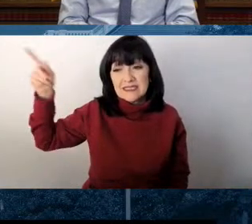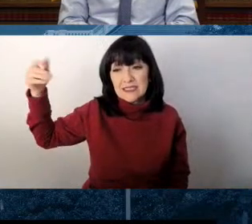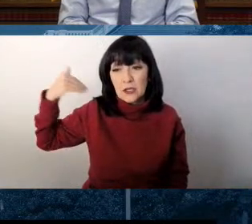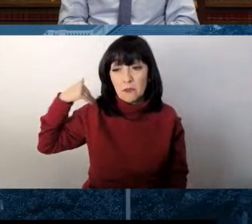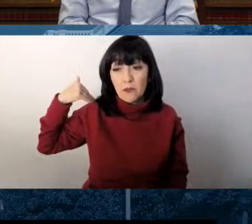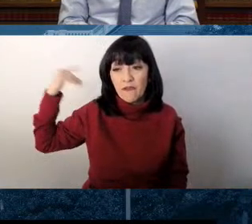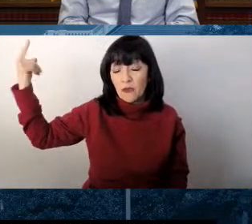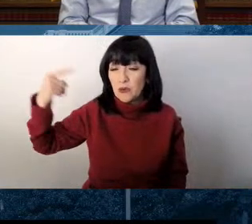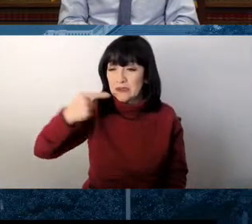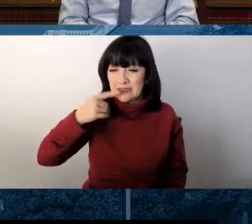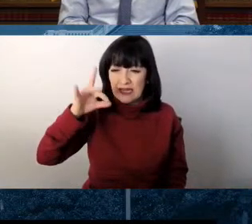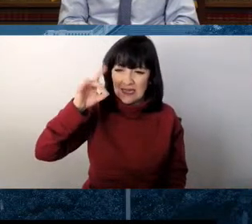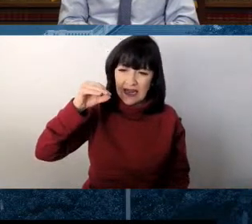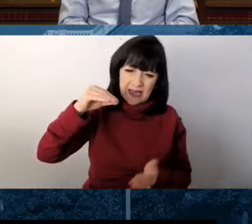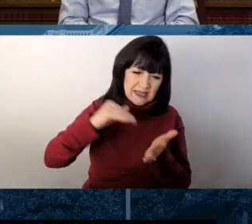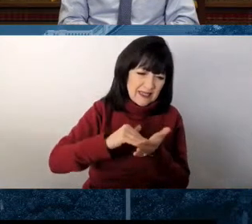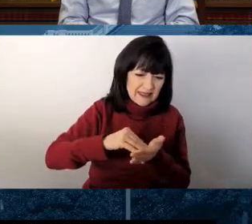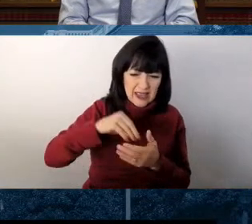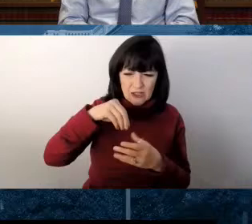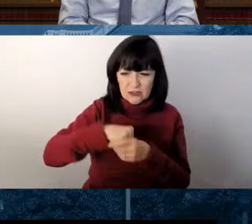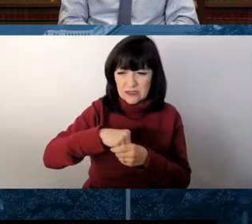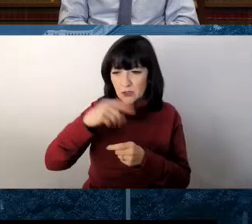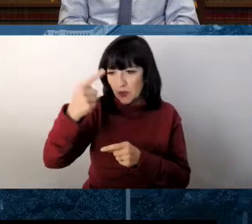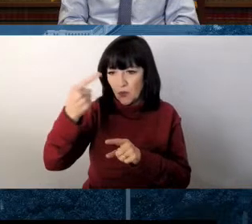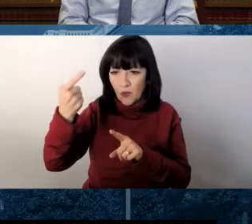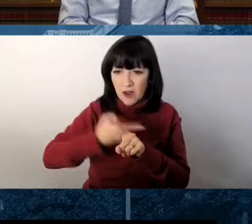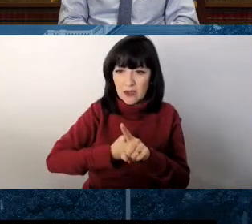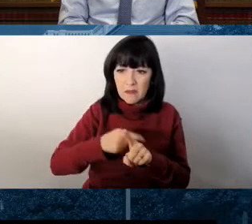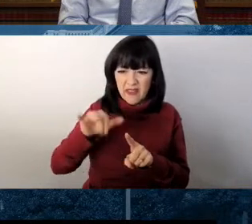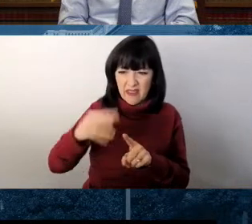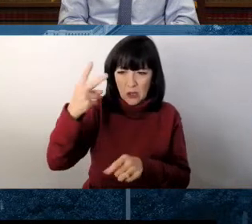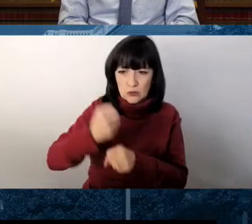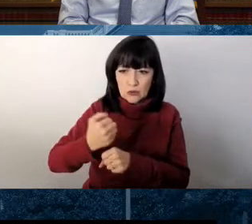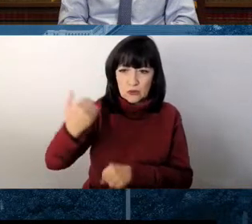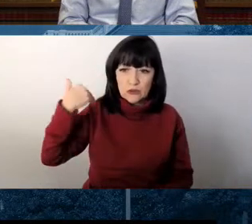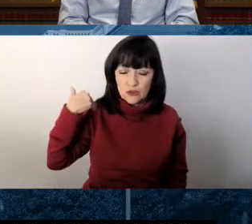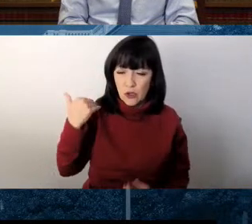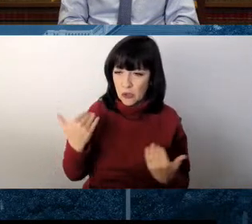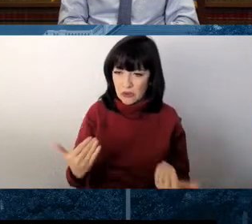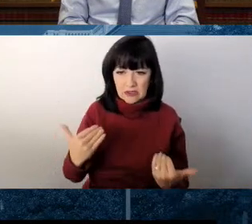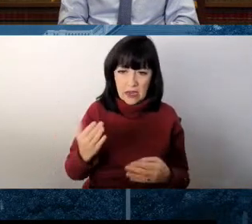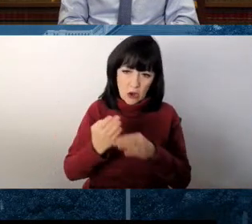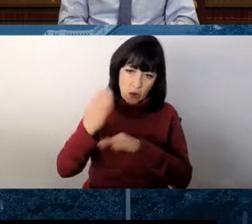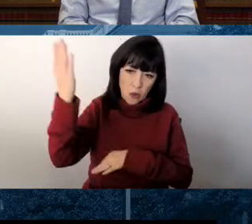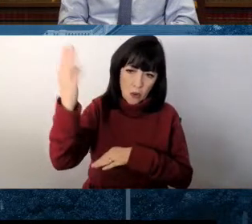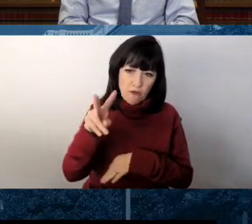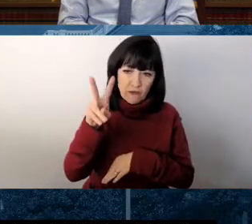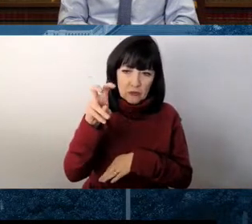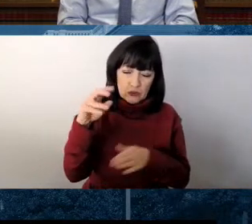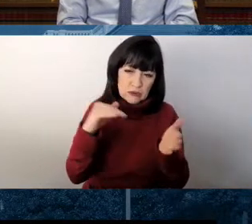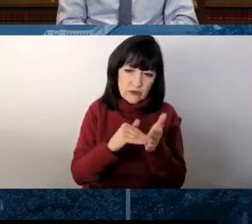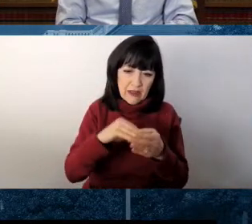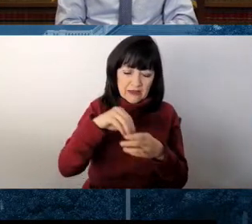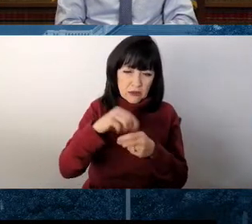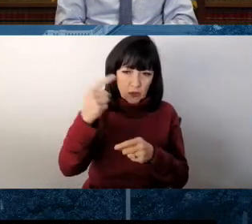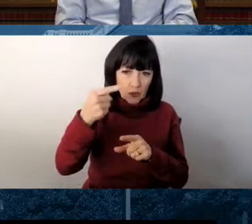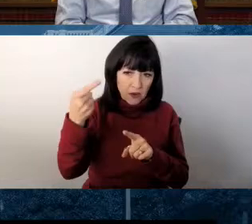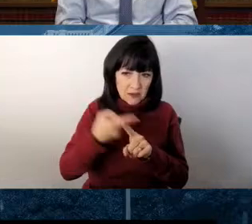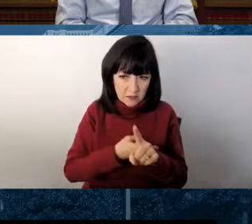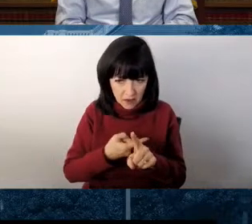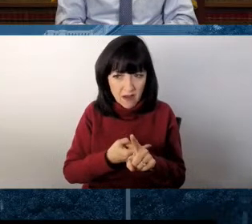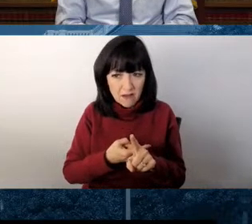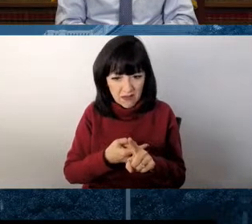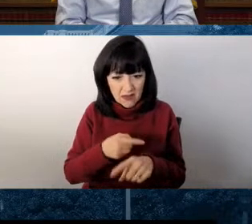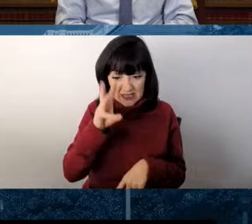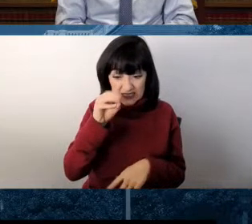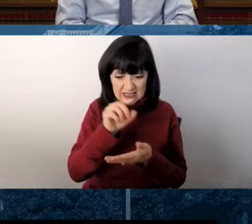like 80,000, that was 2 years ago, and we're doing over 200,000 when we're maxed out at 60,000